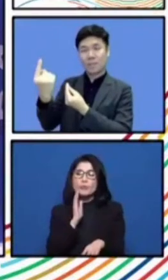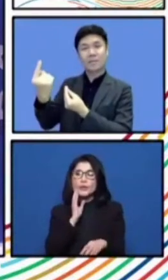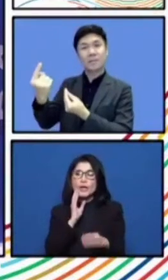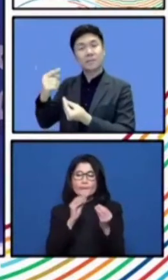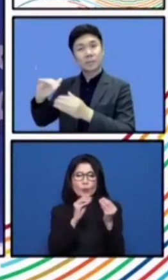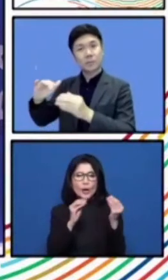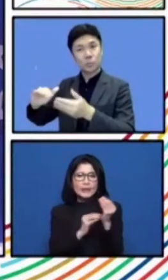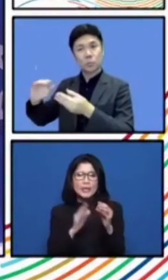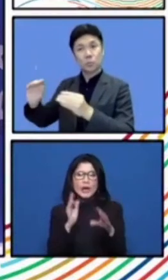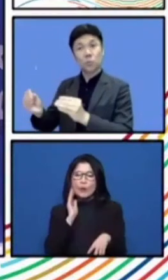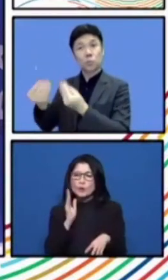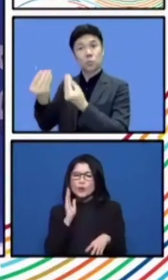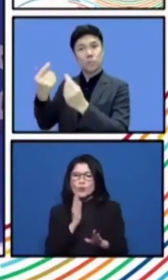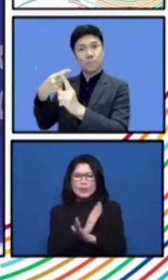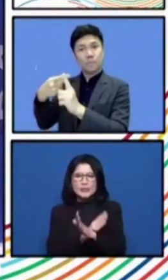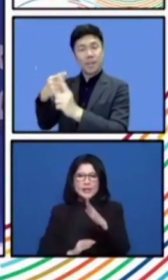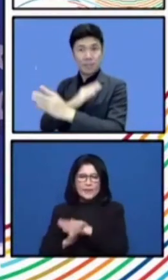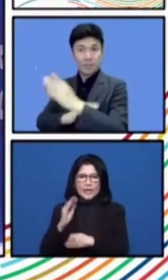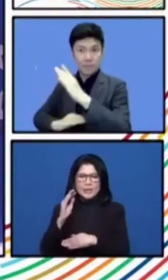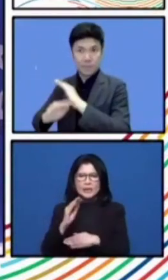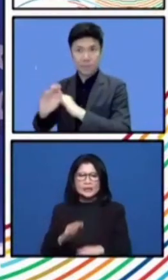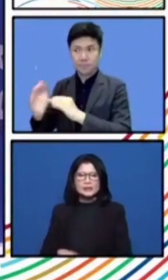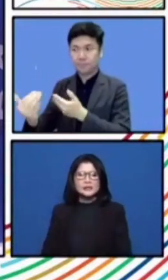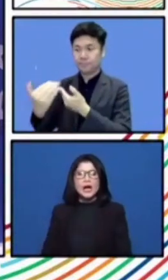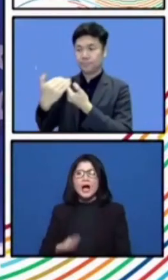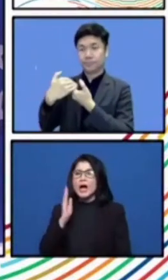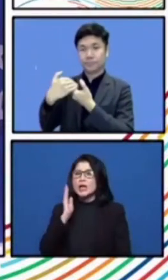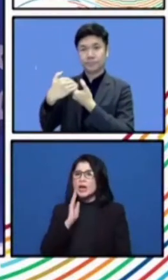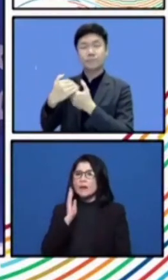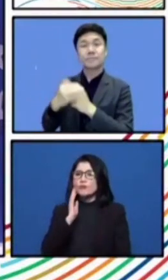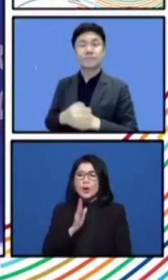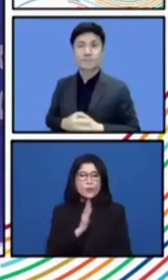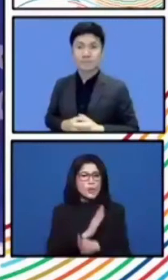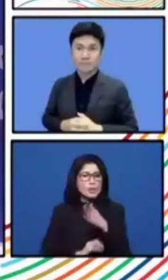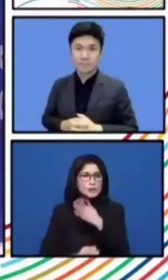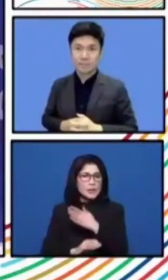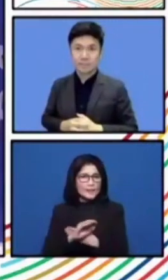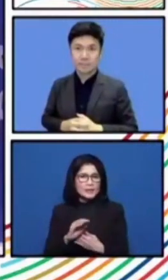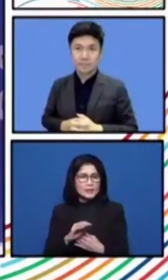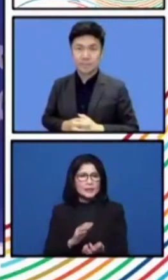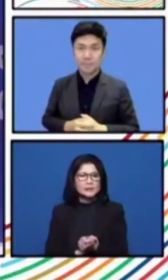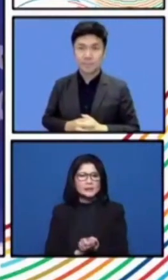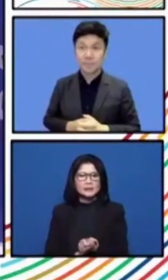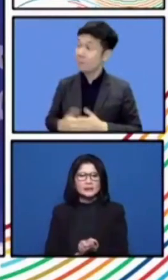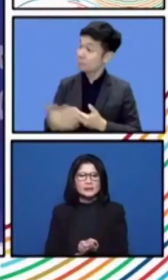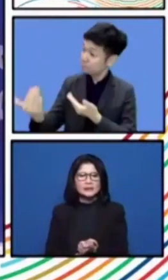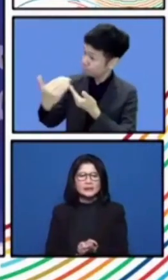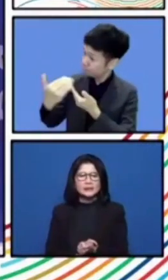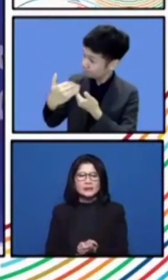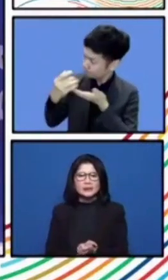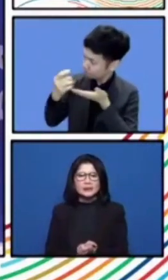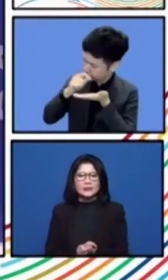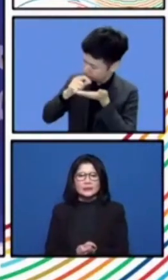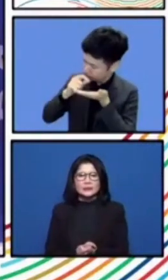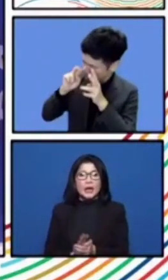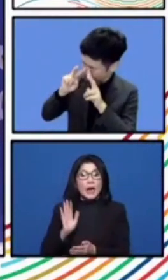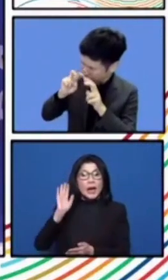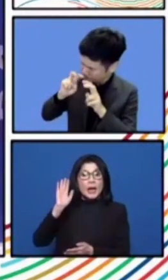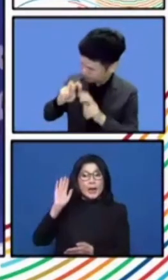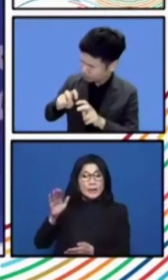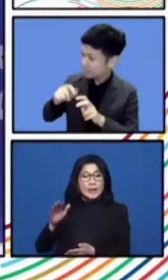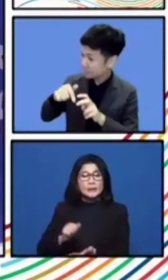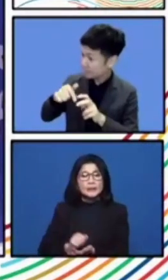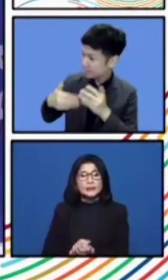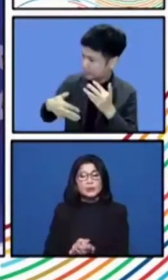and um through this inventory we making that available uh to both the government and the UN